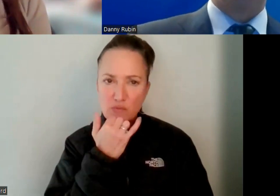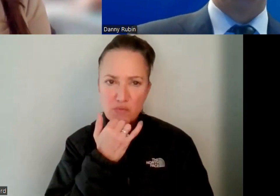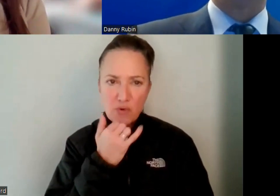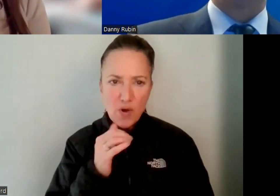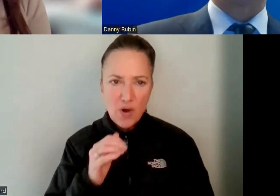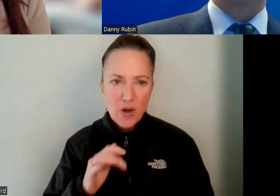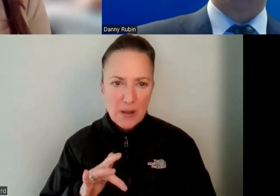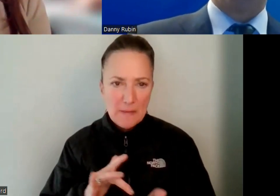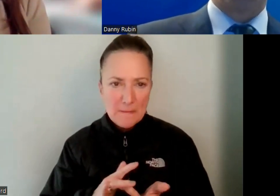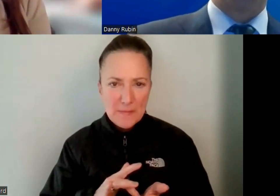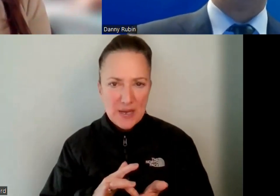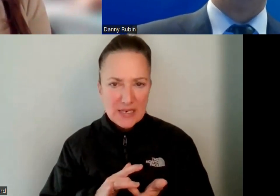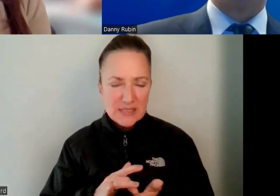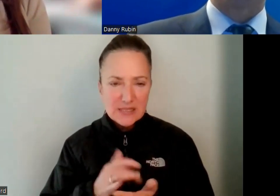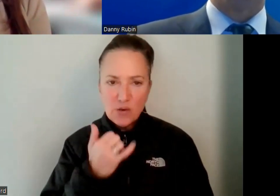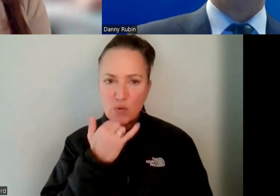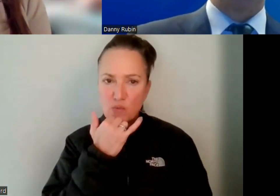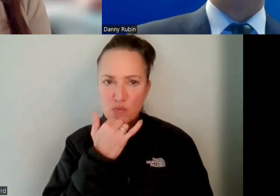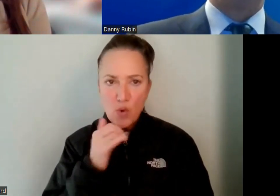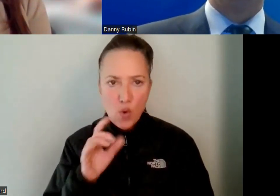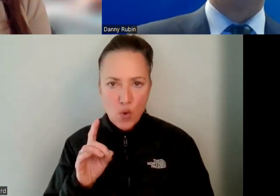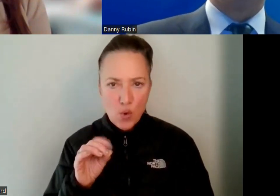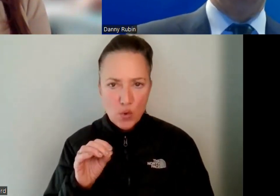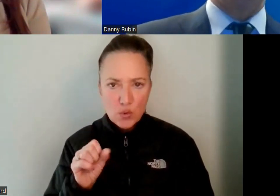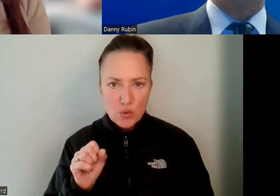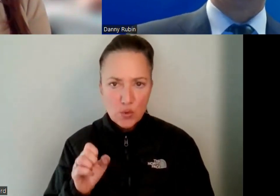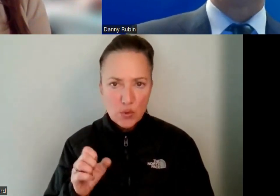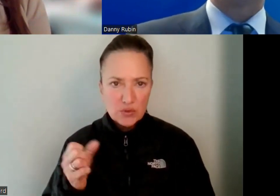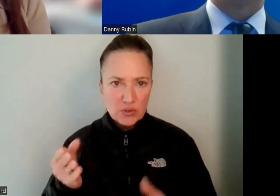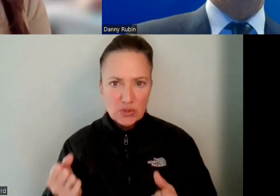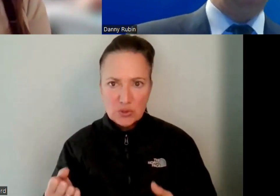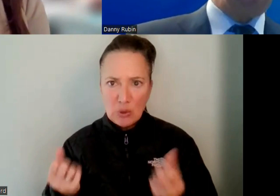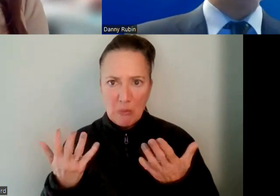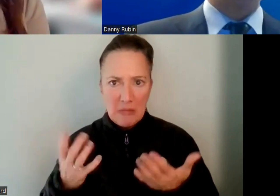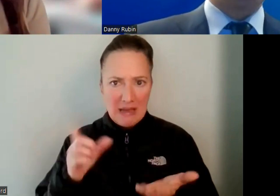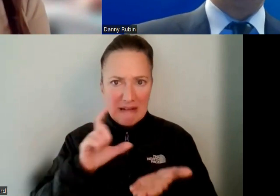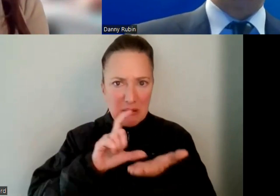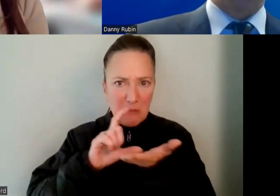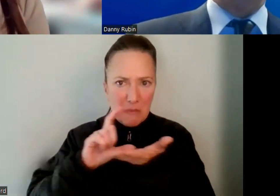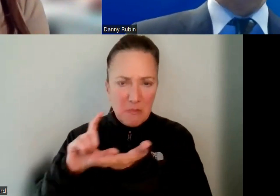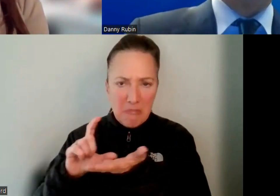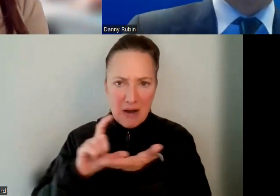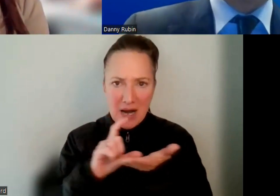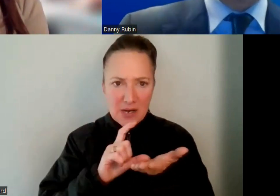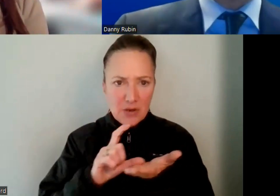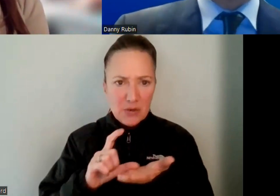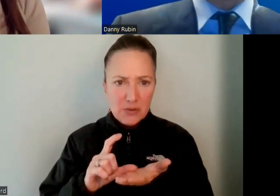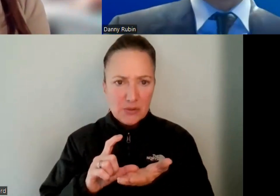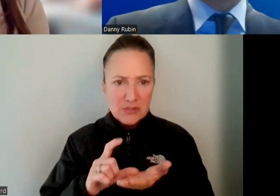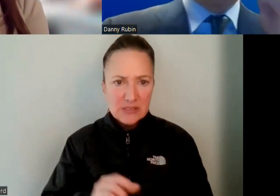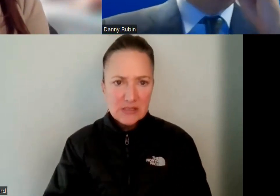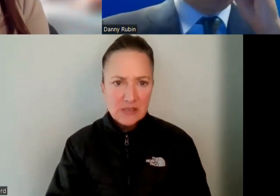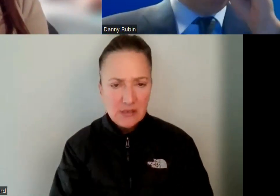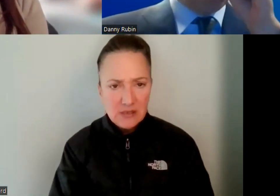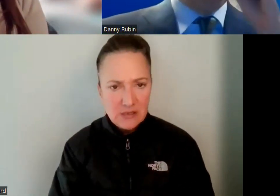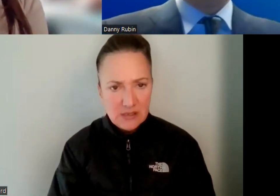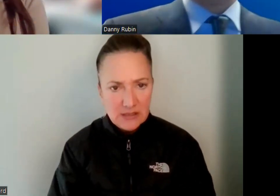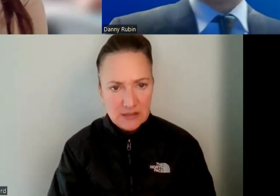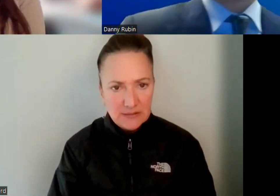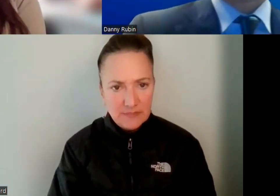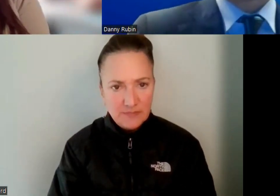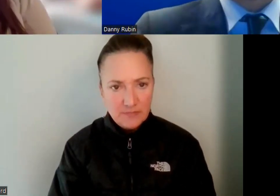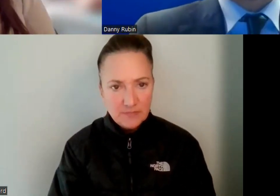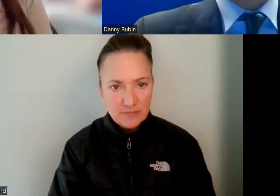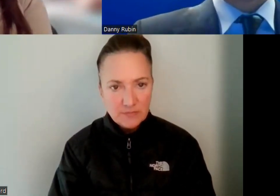to happen eventually. There's so many people, so many pill bottles. What happens if a mistake is made? So a